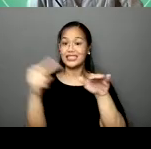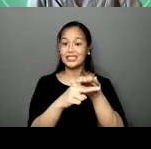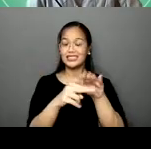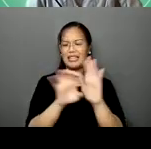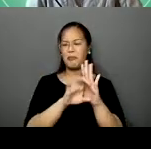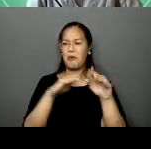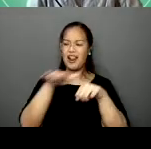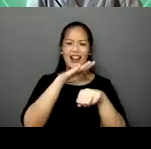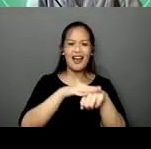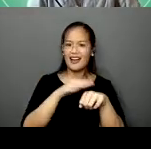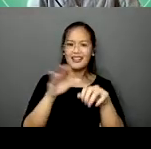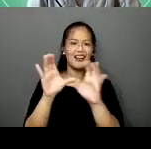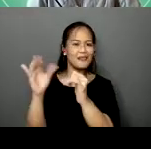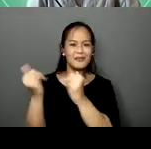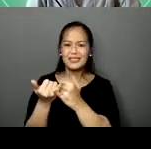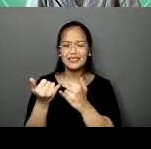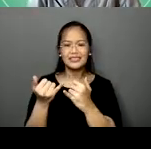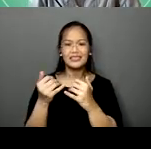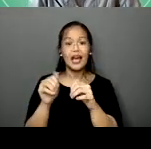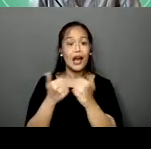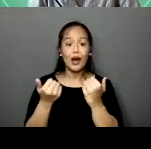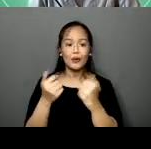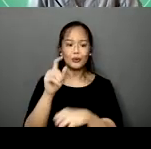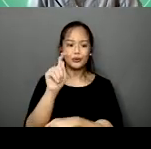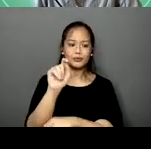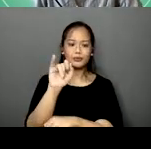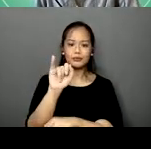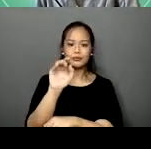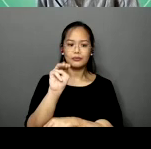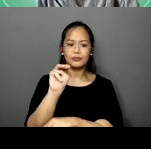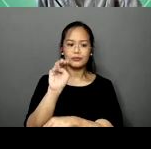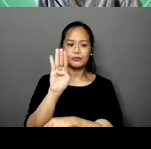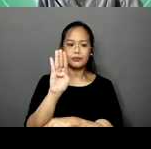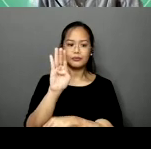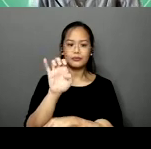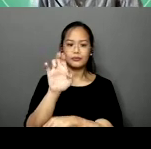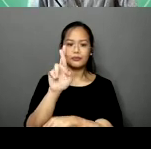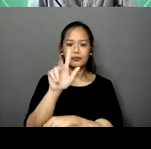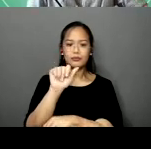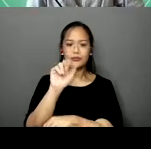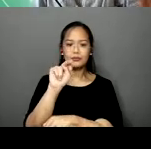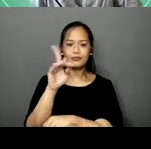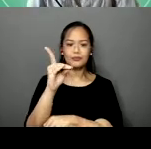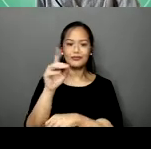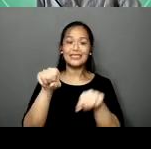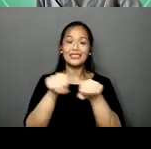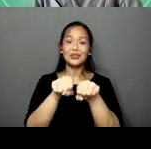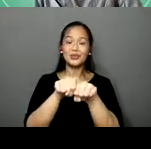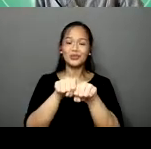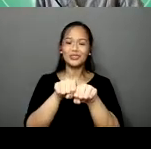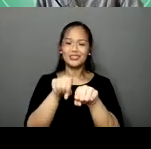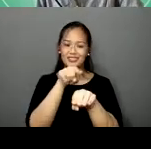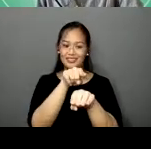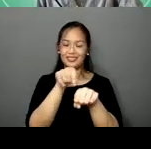corporate brand, is actually through Timberland. So this is the footwear brand. And what Timberland has